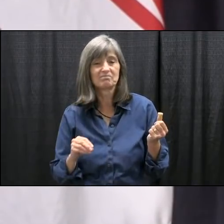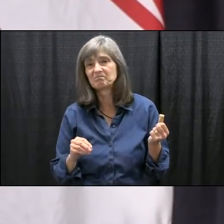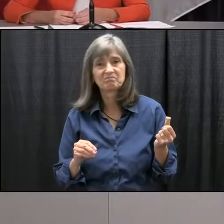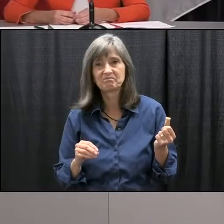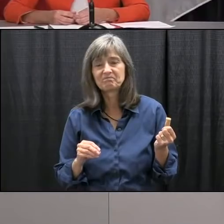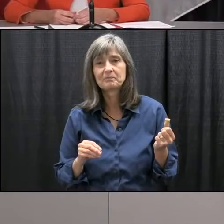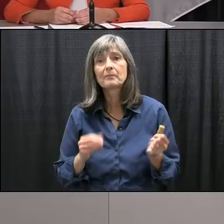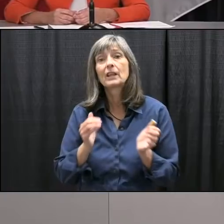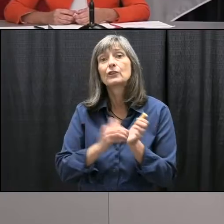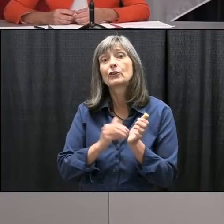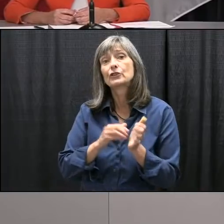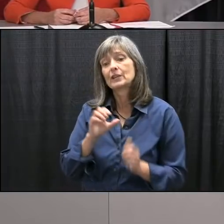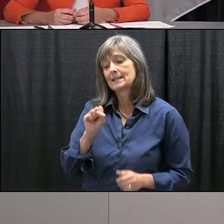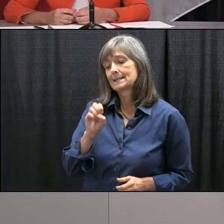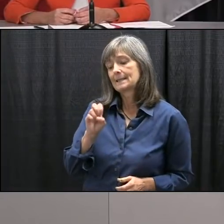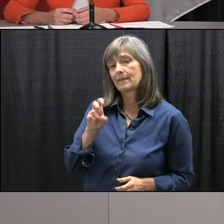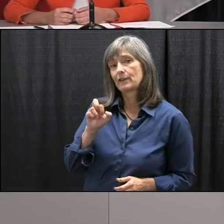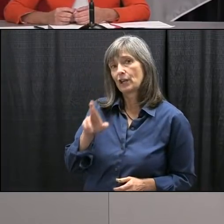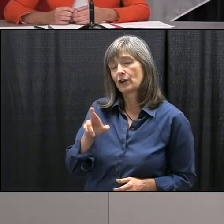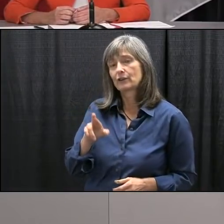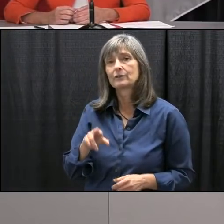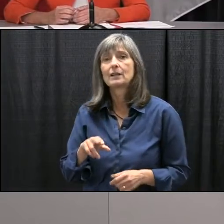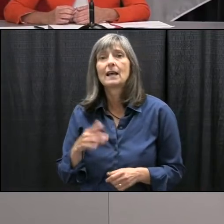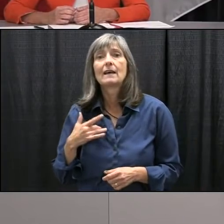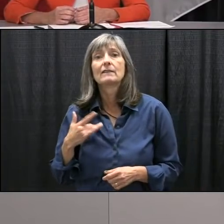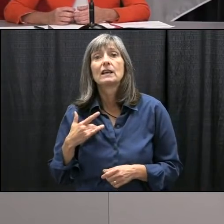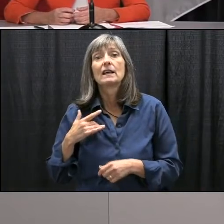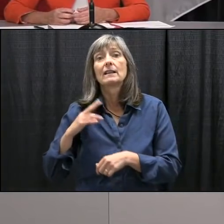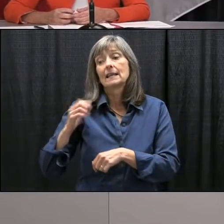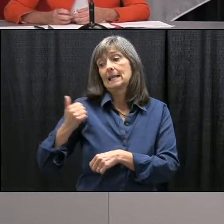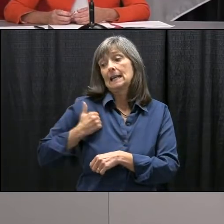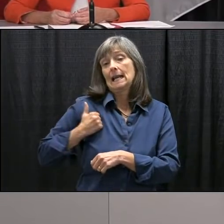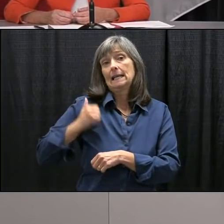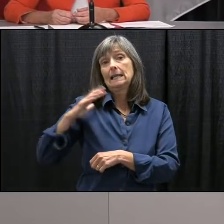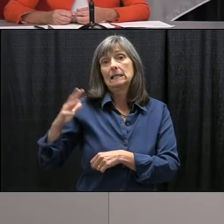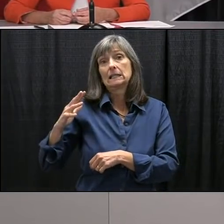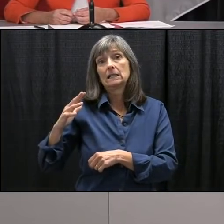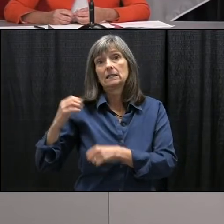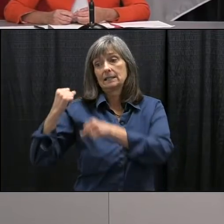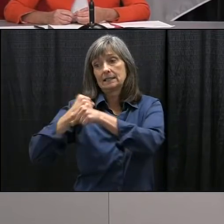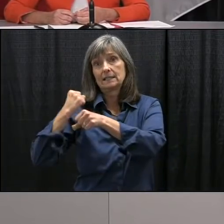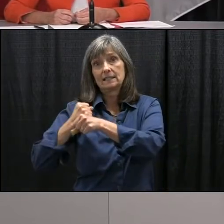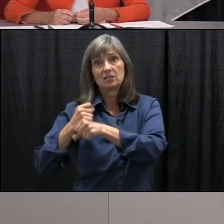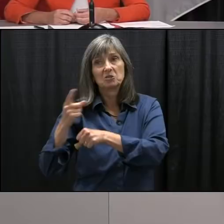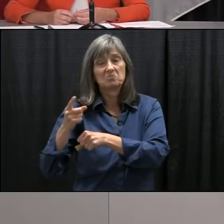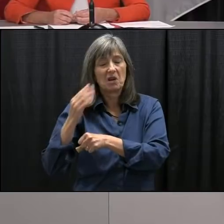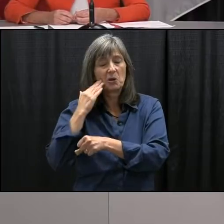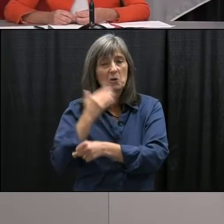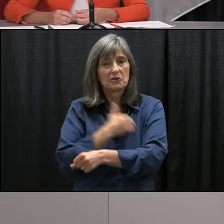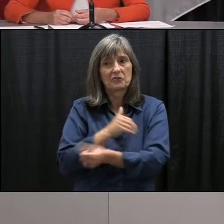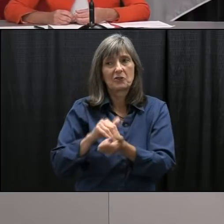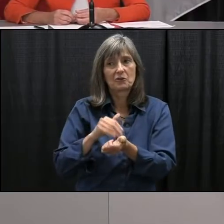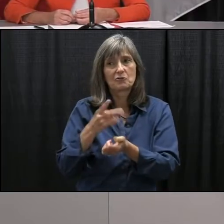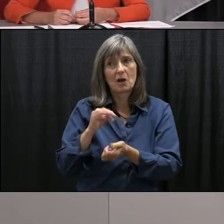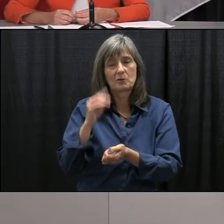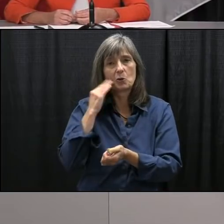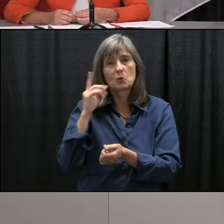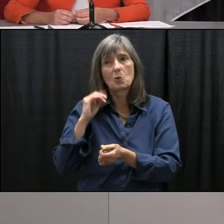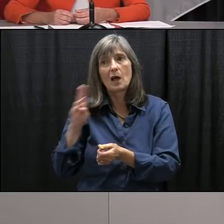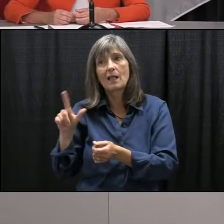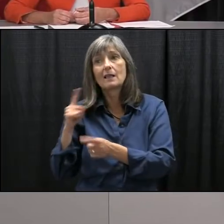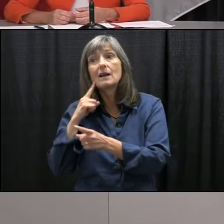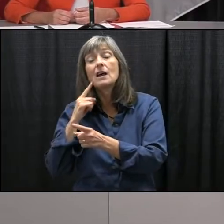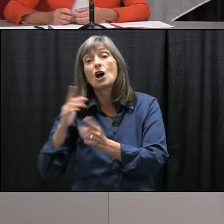add also, I think the national modelers, of which who Proton knows well, have told us that contact tracing is